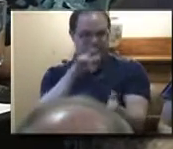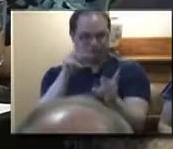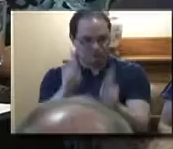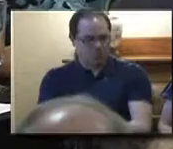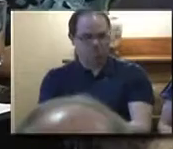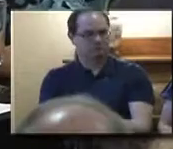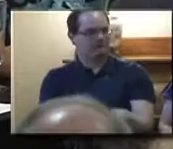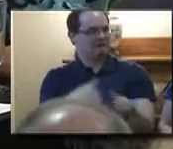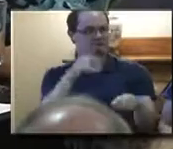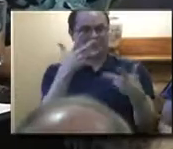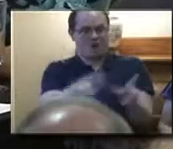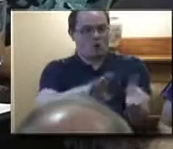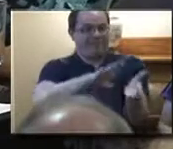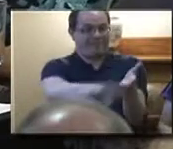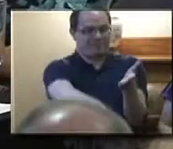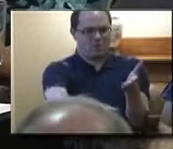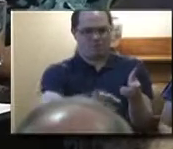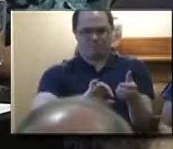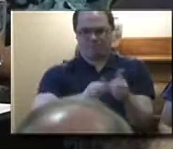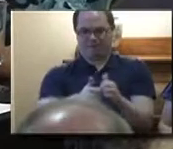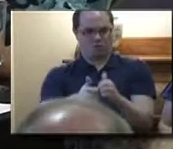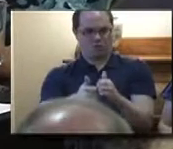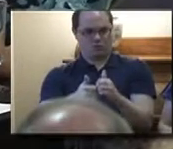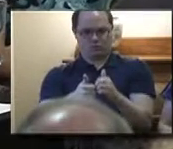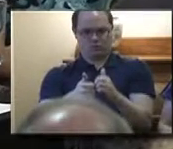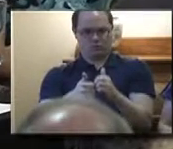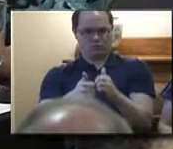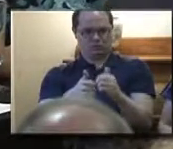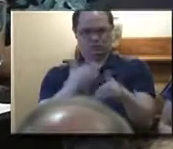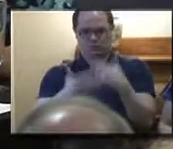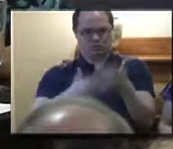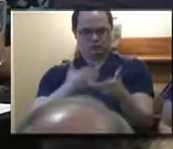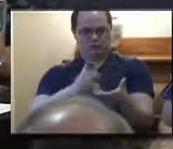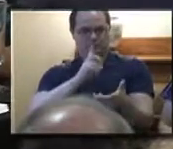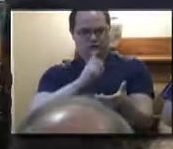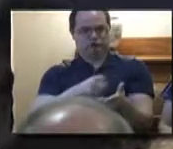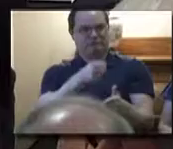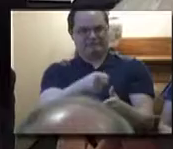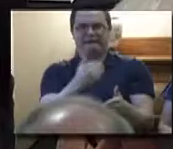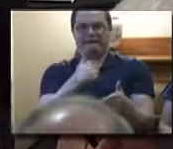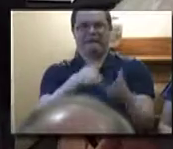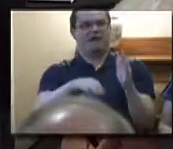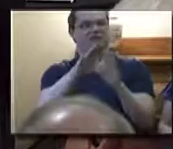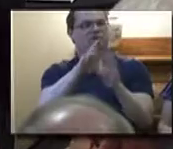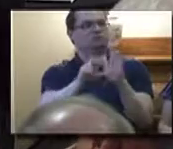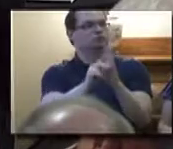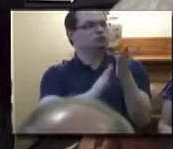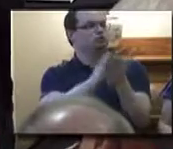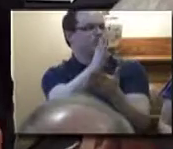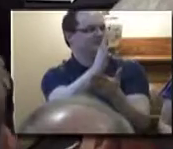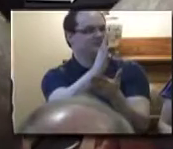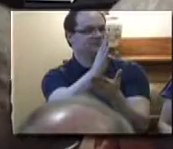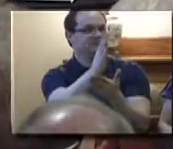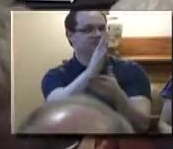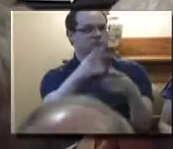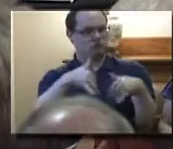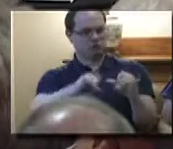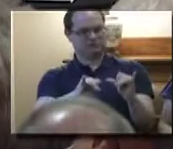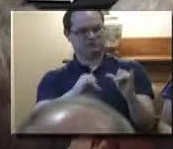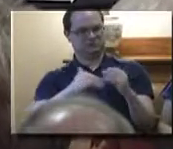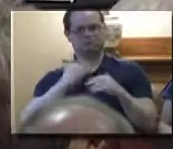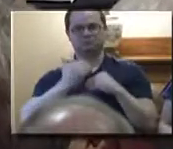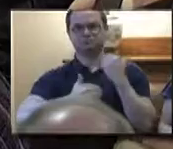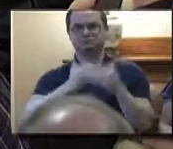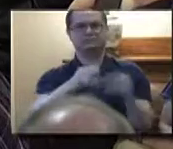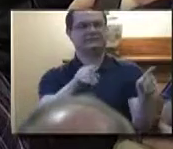how do they accommodate them? How do they make sure that their constitutional rights are given to them just as